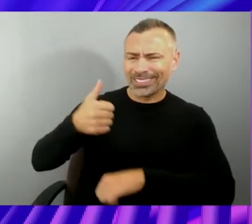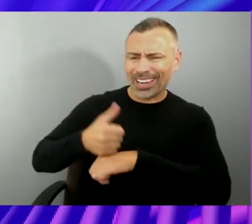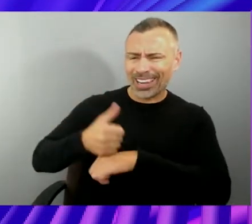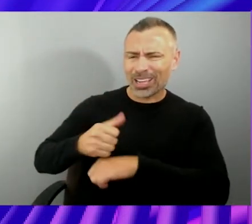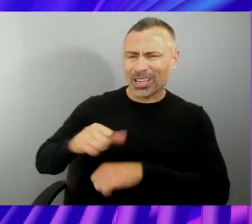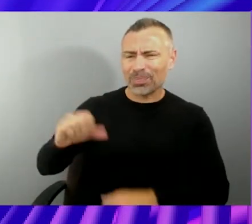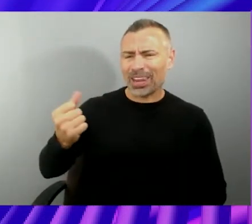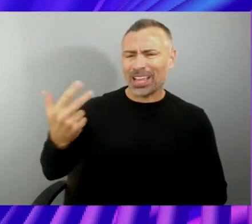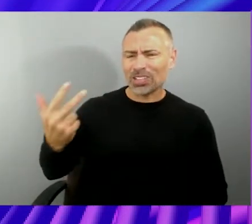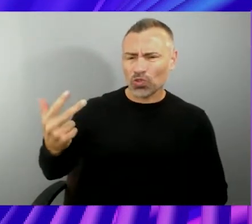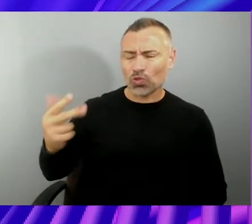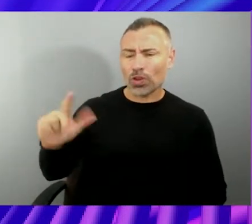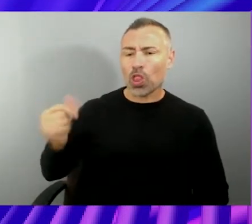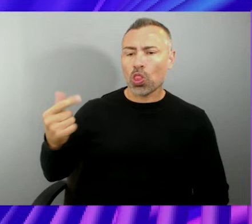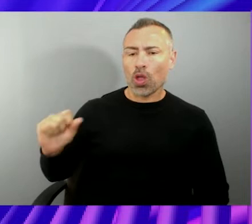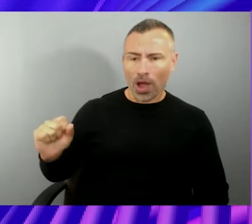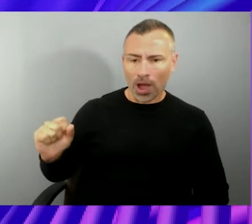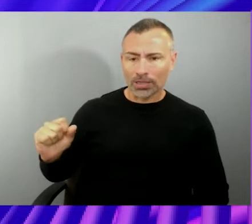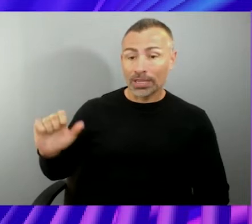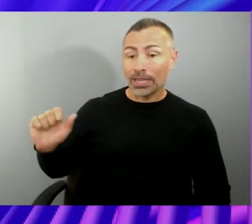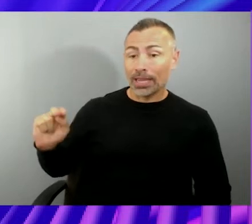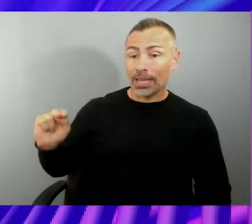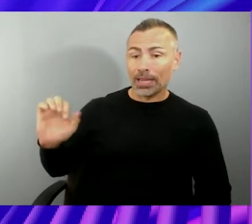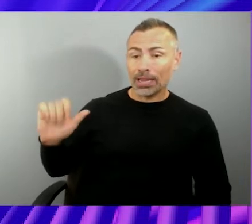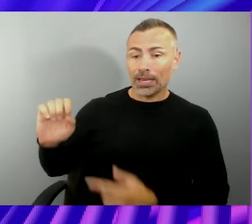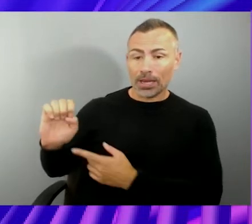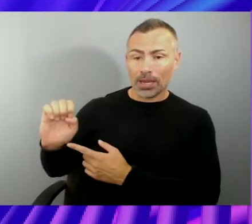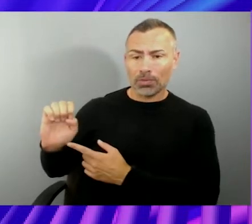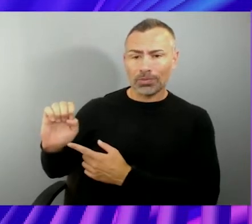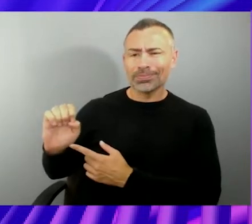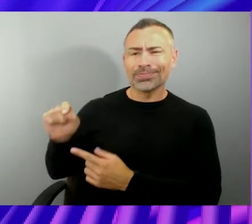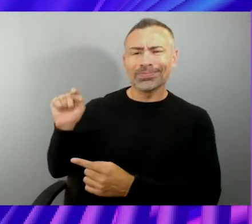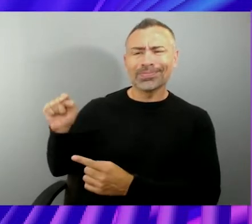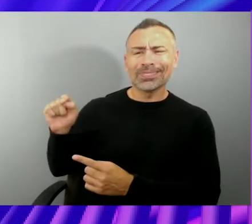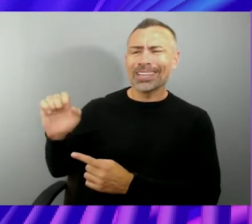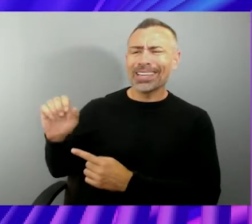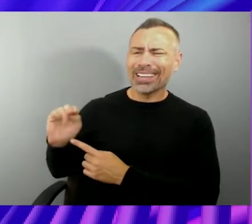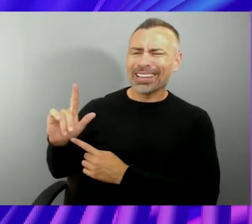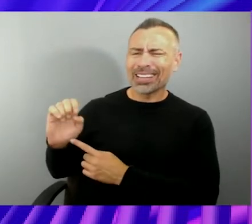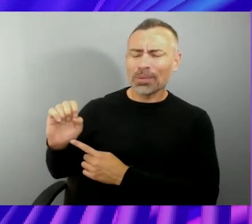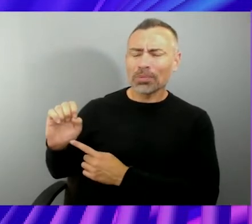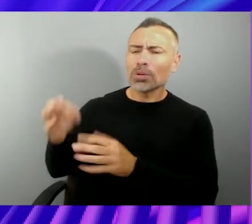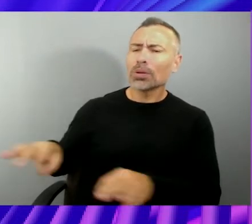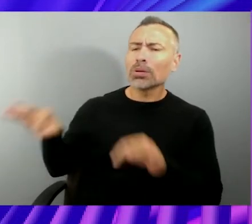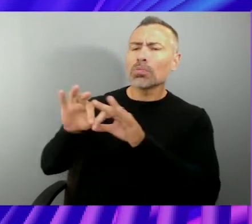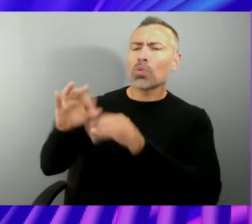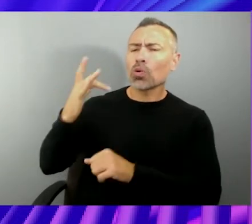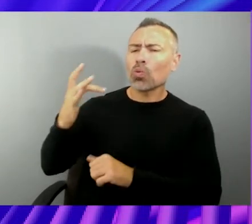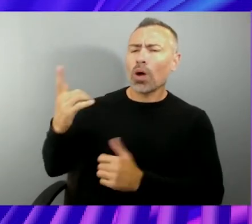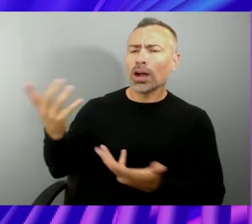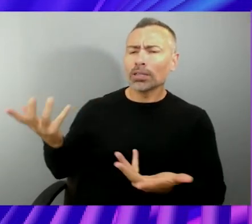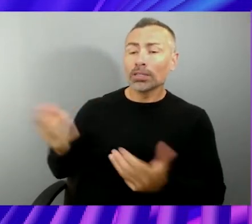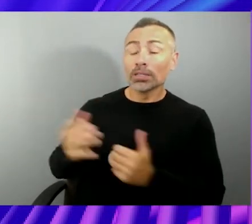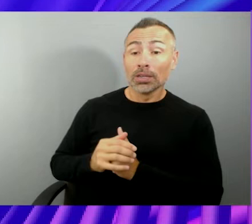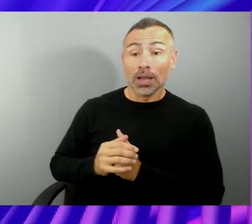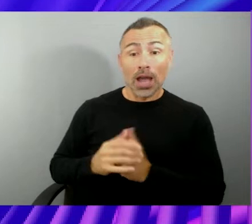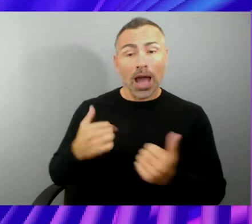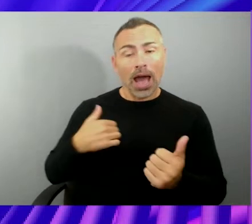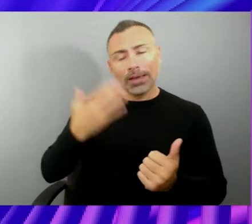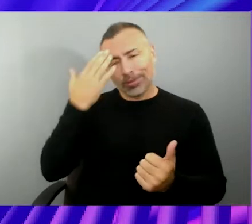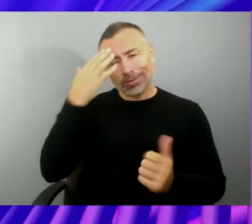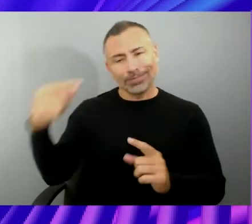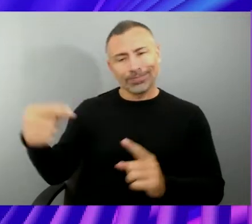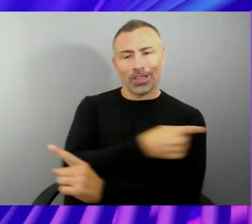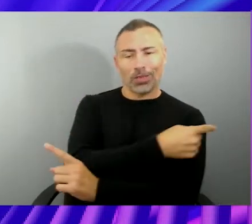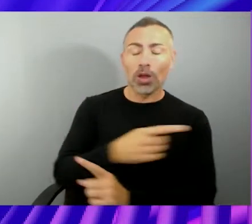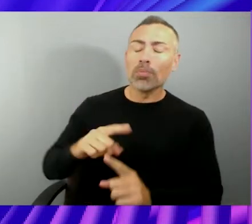about that? Why is it important for customers to do that, especially when we start thinking about, and I know this isn't really the point of it, but I just a quick